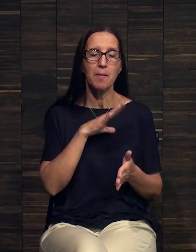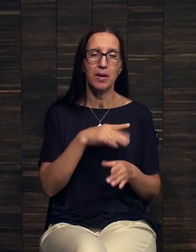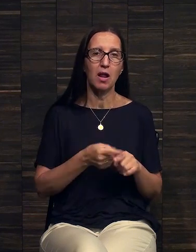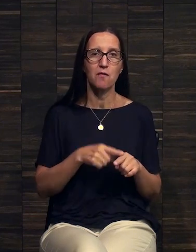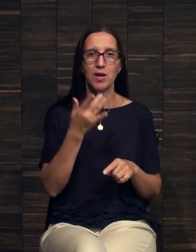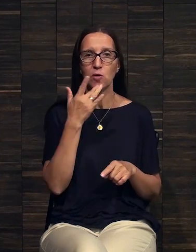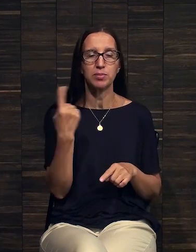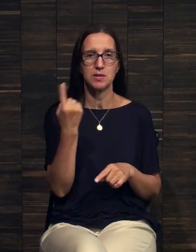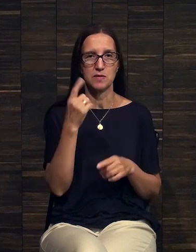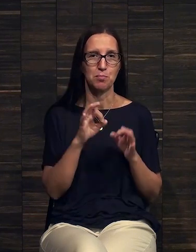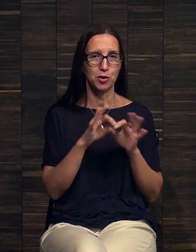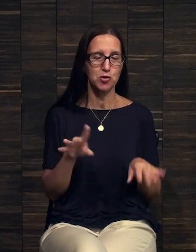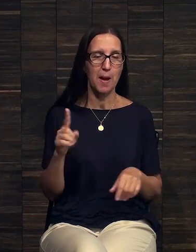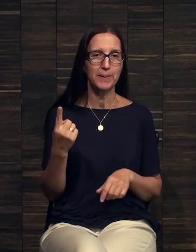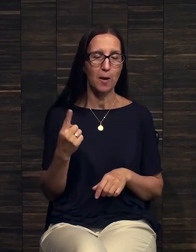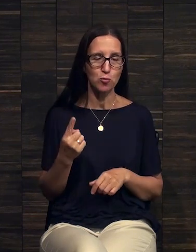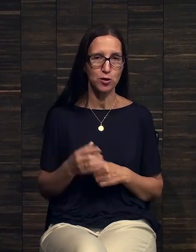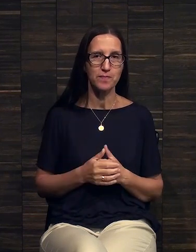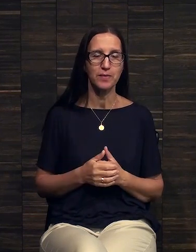Captain America helper.